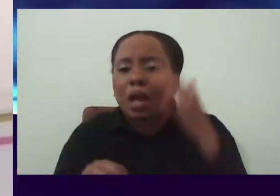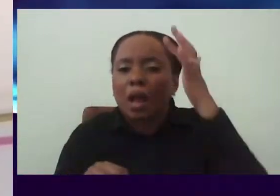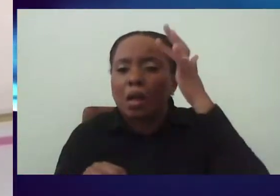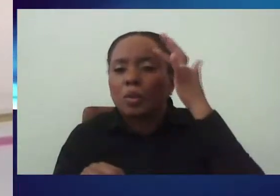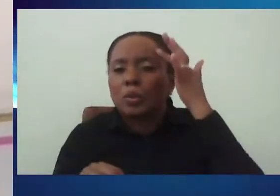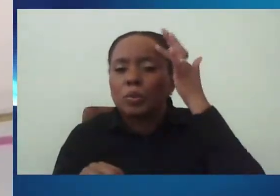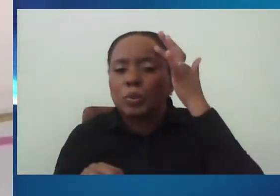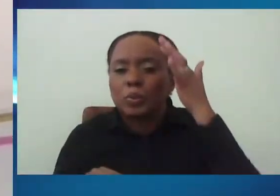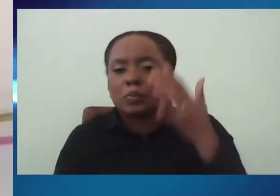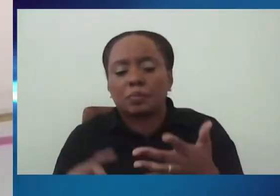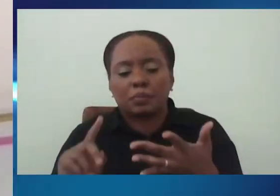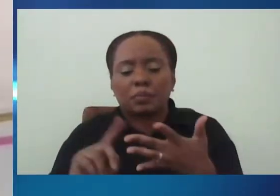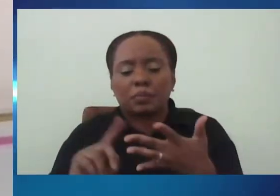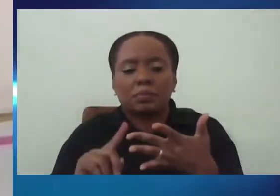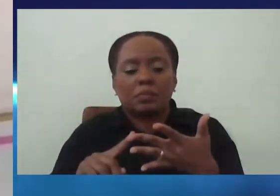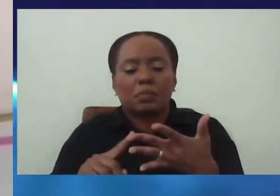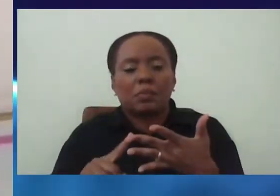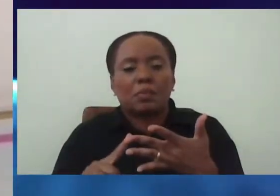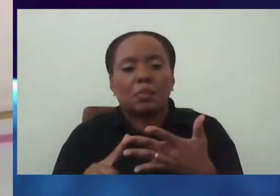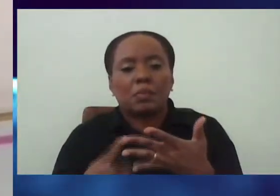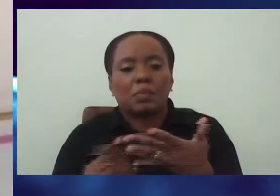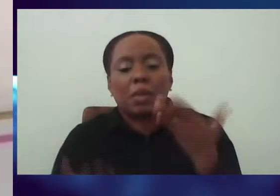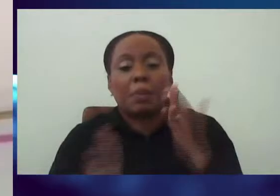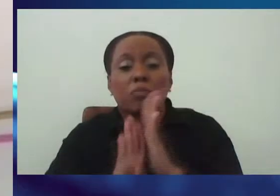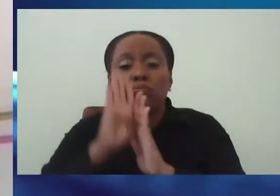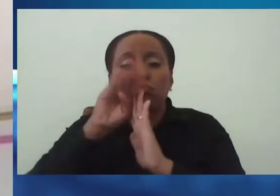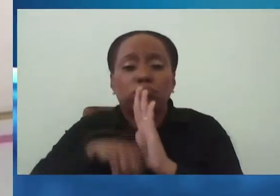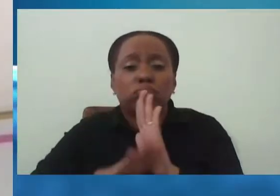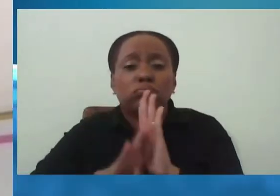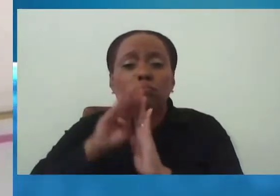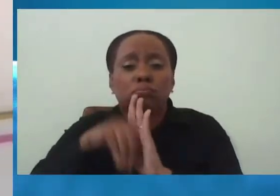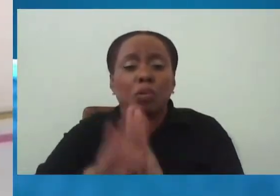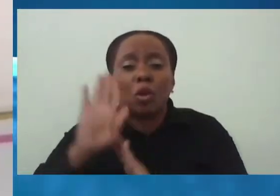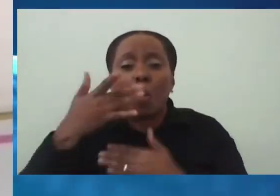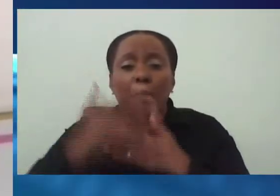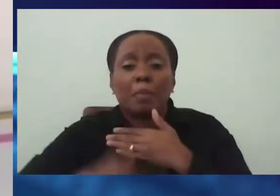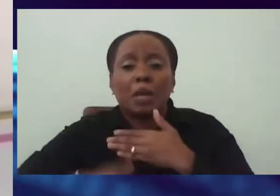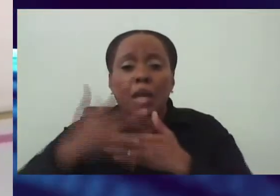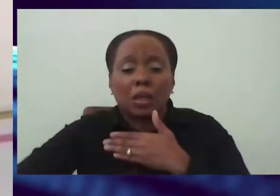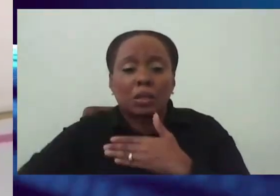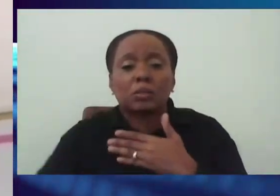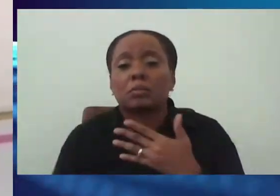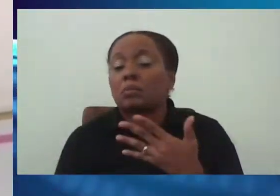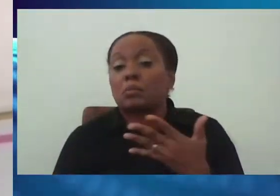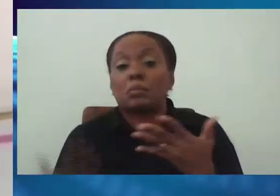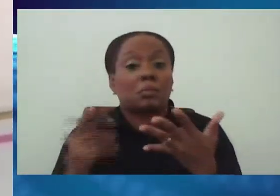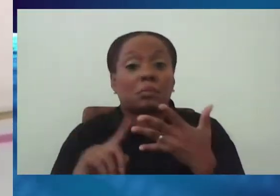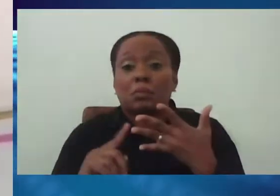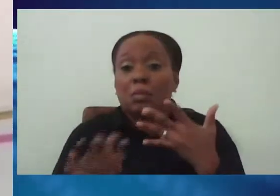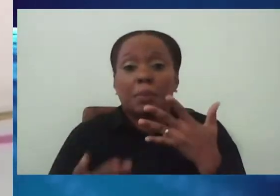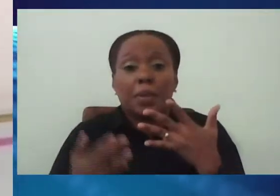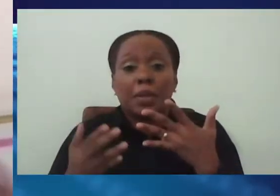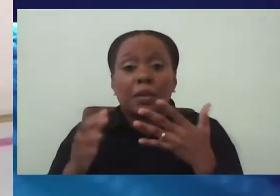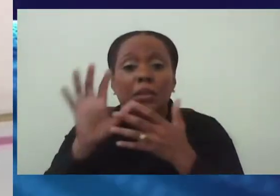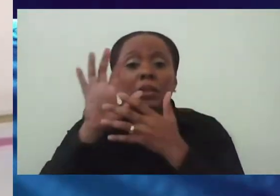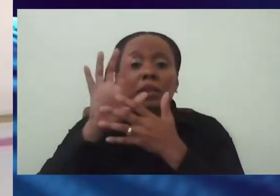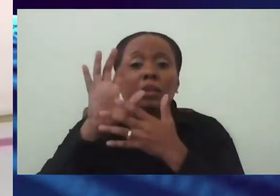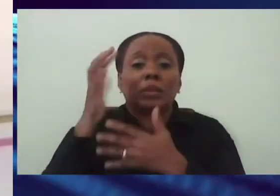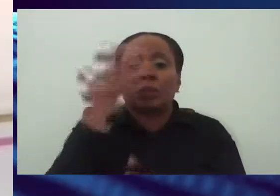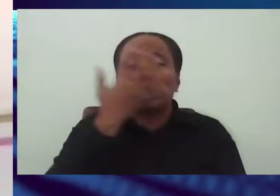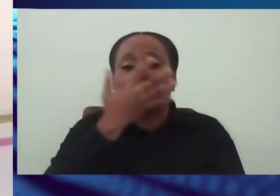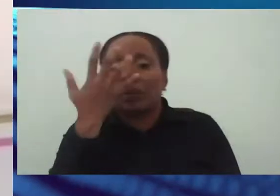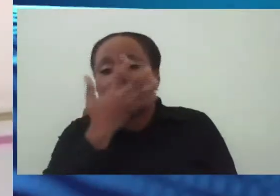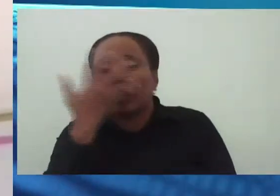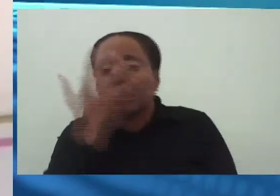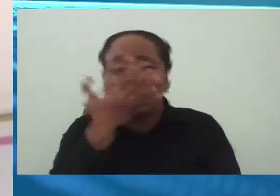fluctuation in the blood flow to the brain. Some persons may have something as simple as dizziness, and they may automatically assume, oh, my sinuses